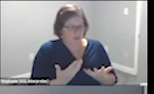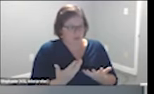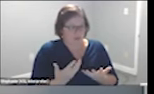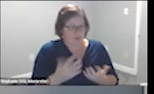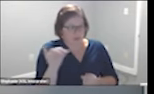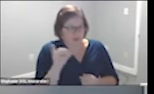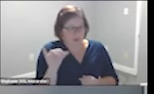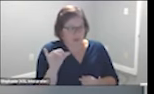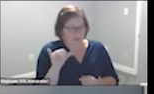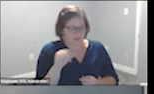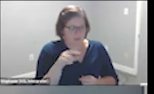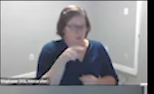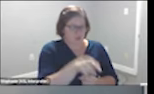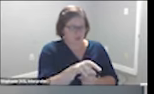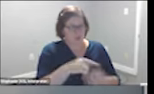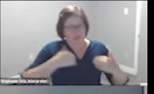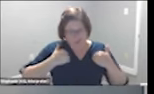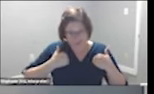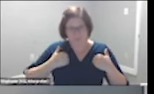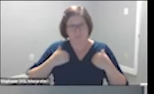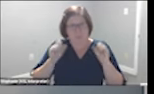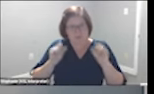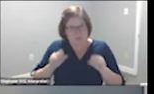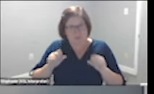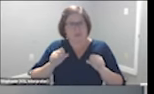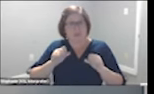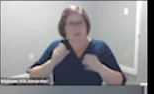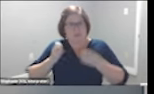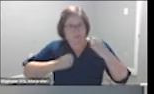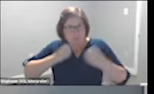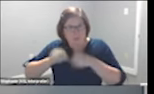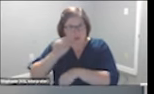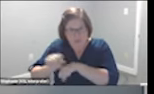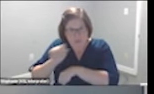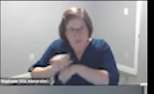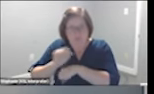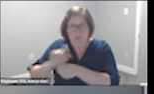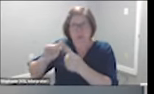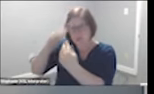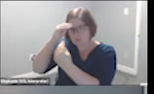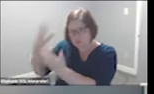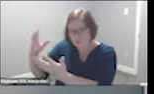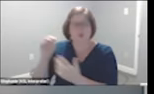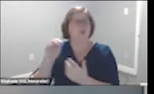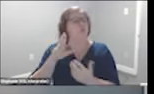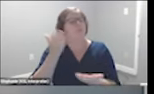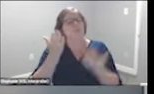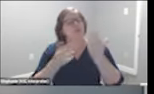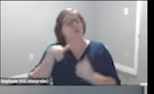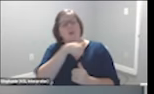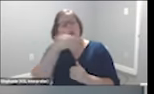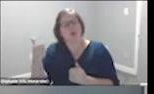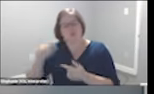like you have the emotional labor to point this out to the restaurant, or if you have an able-bodied friend who has maybe more emotional